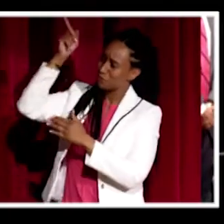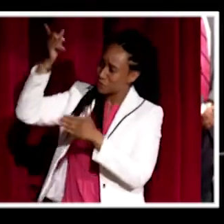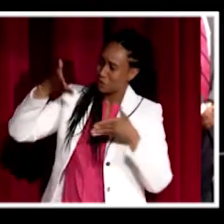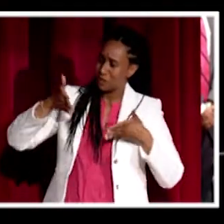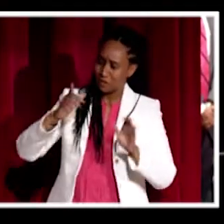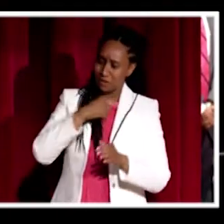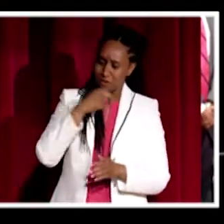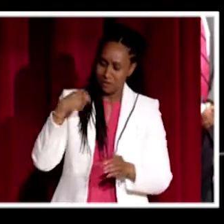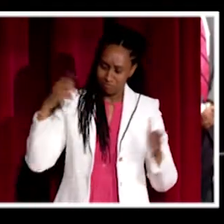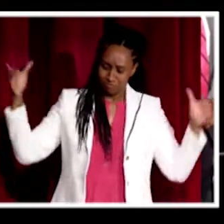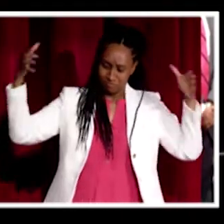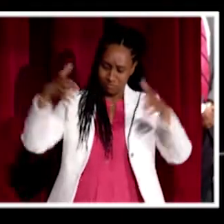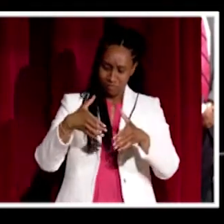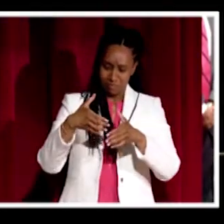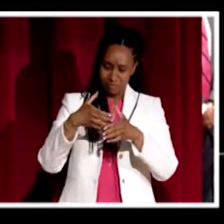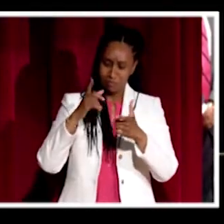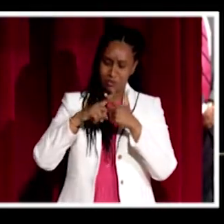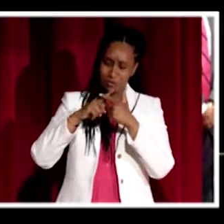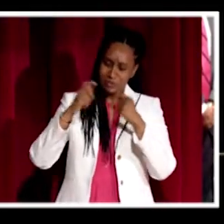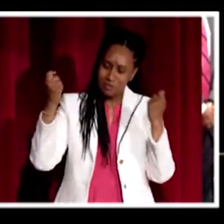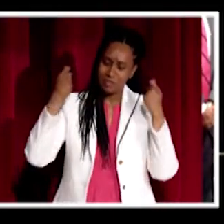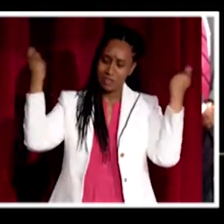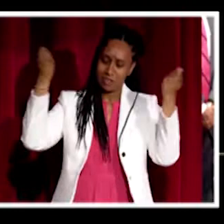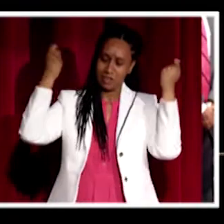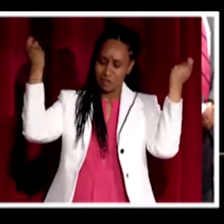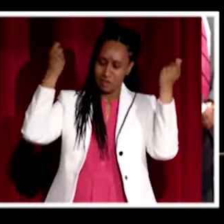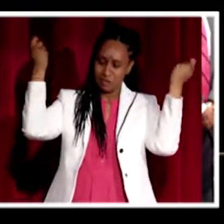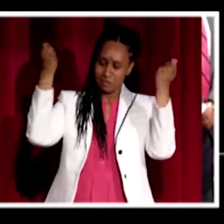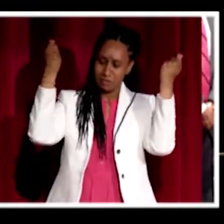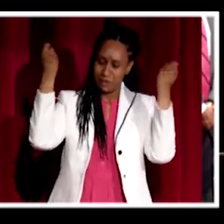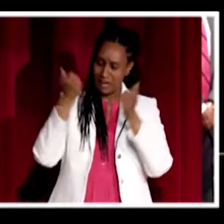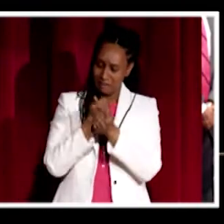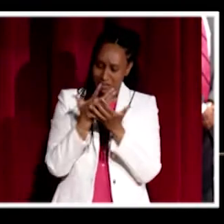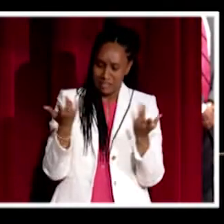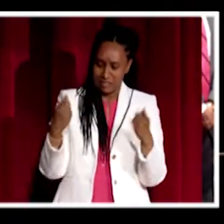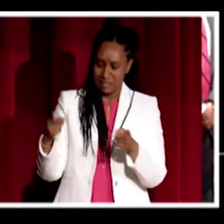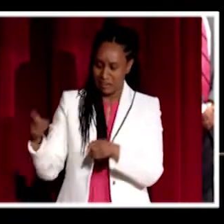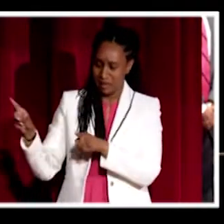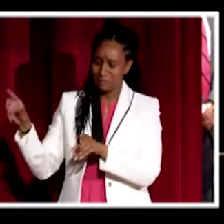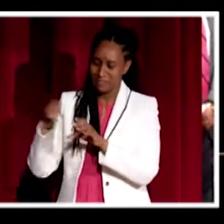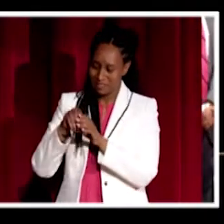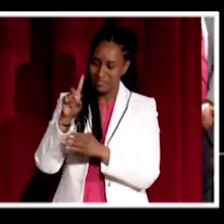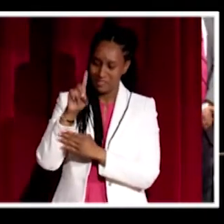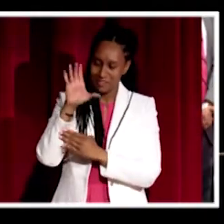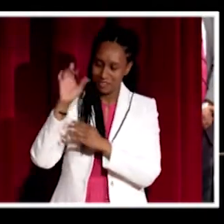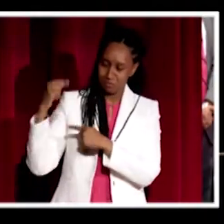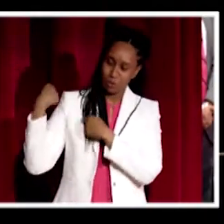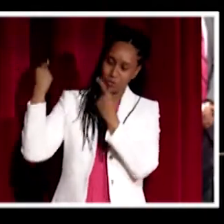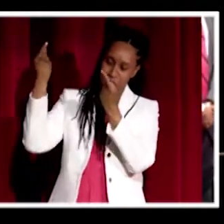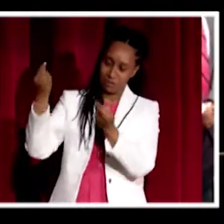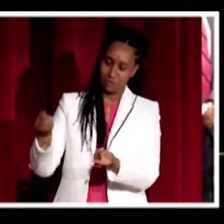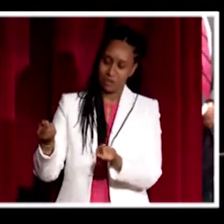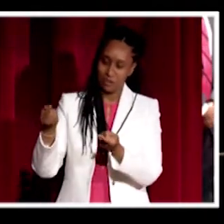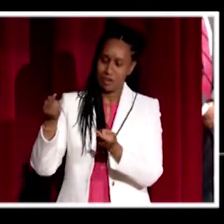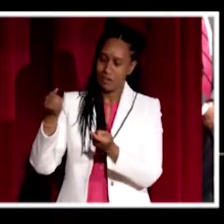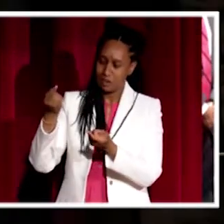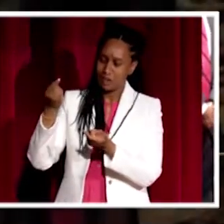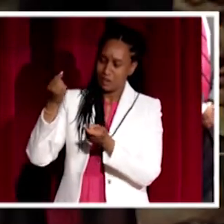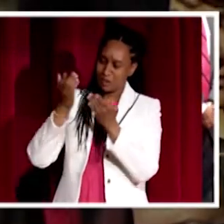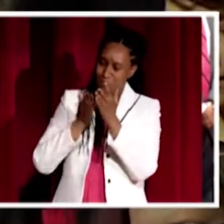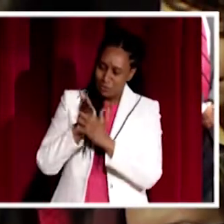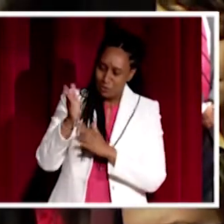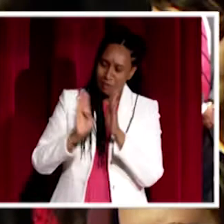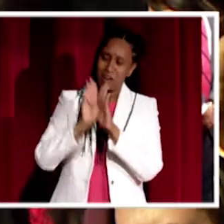us to come together today to celebrate all that has happened in the great District of Columbia. God, through the ups